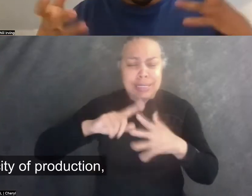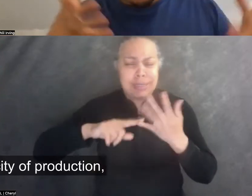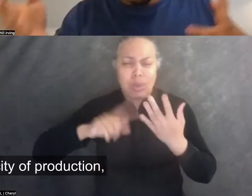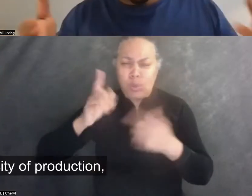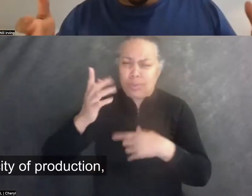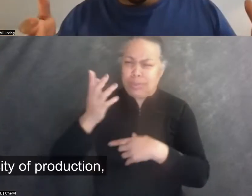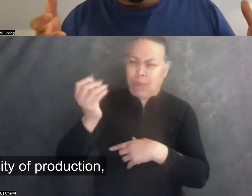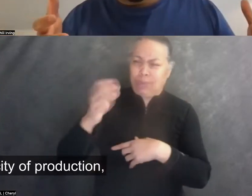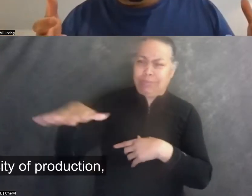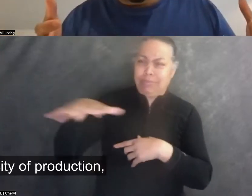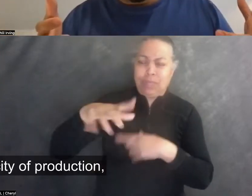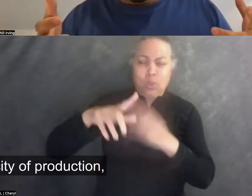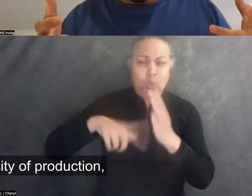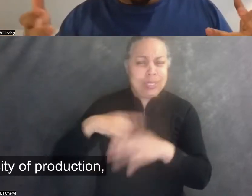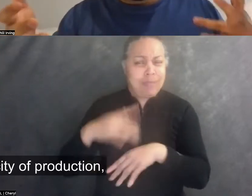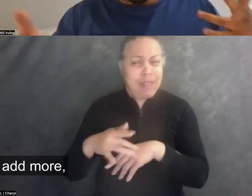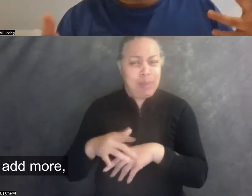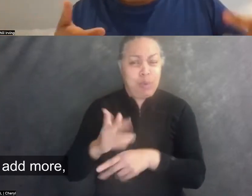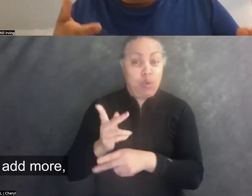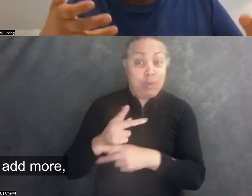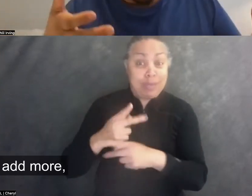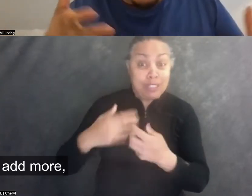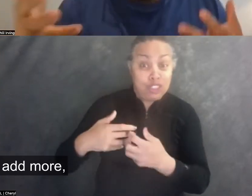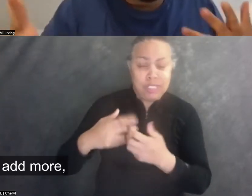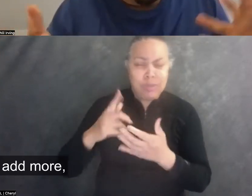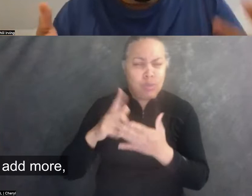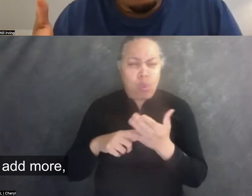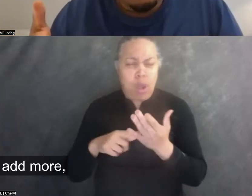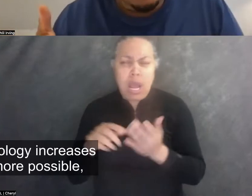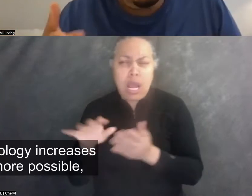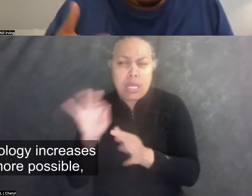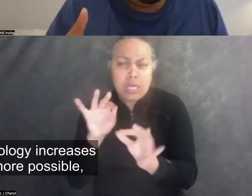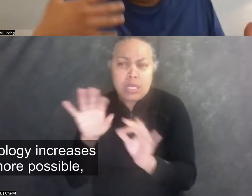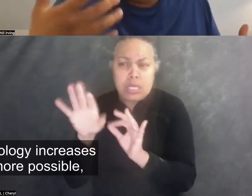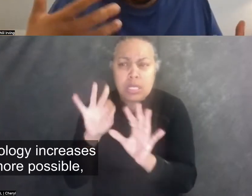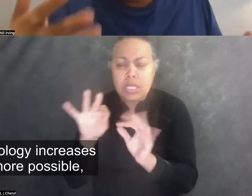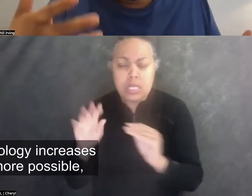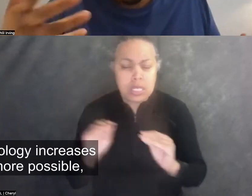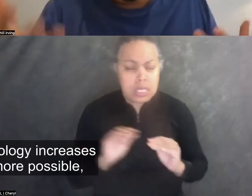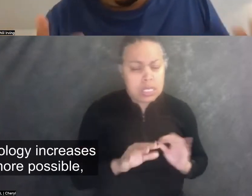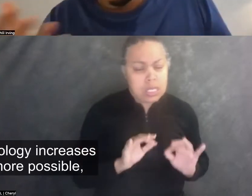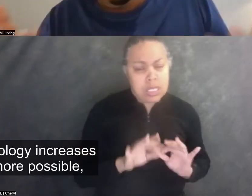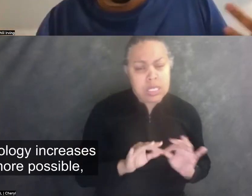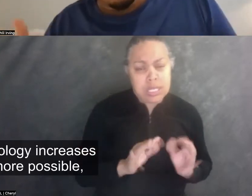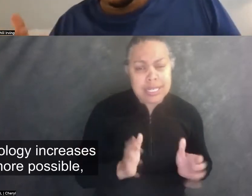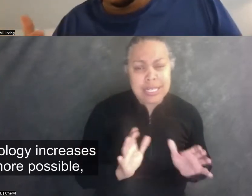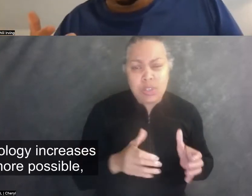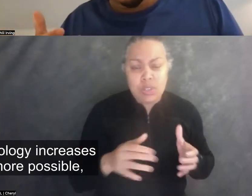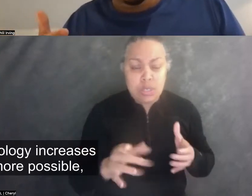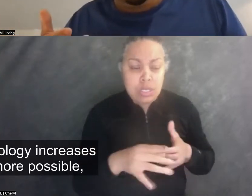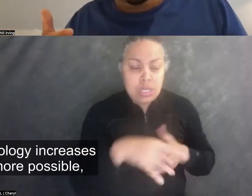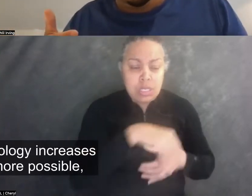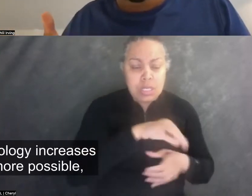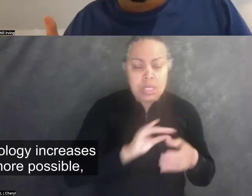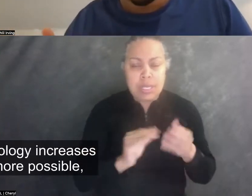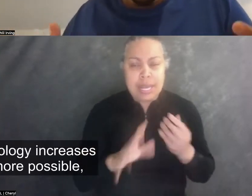industrial capacity of production, I'm trying to add more, like as the technology increases and